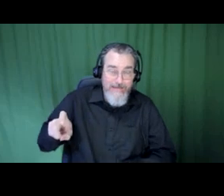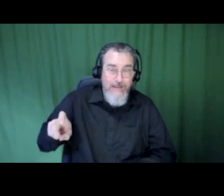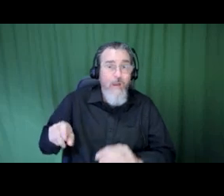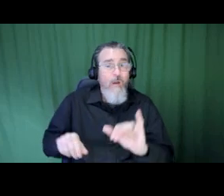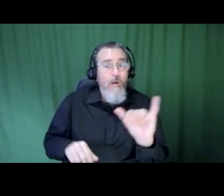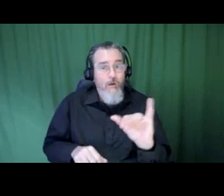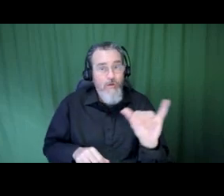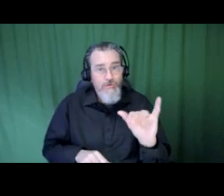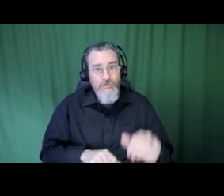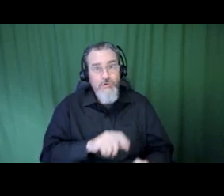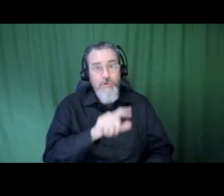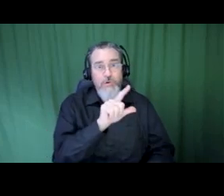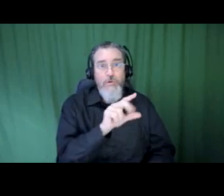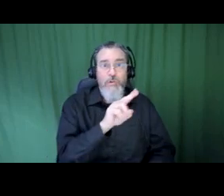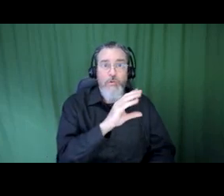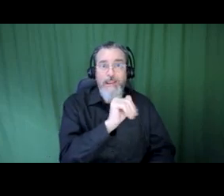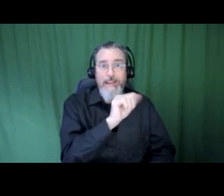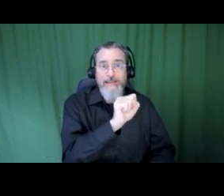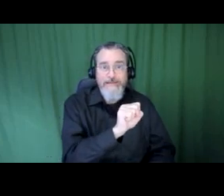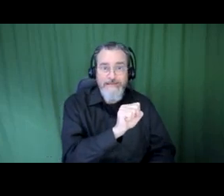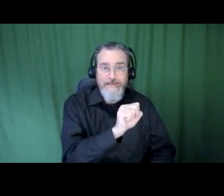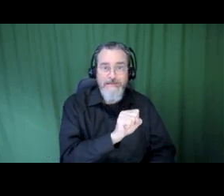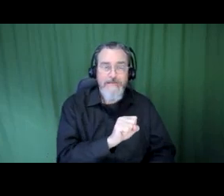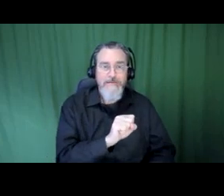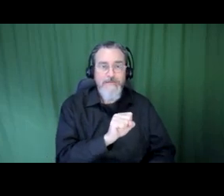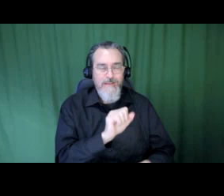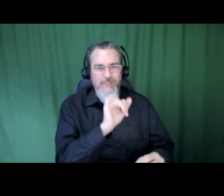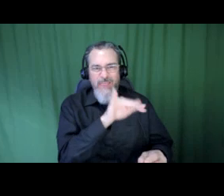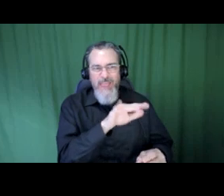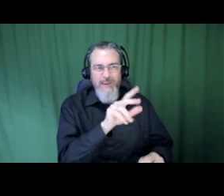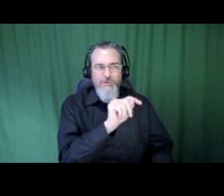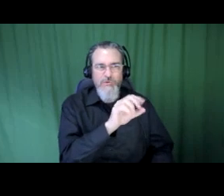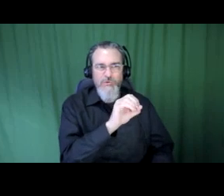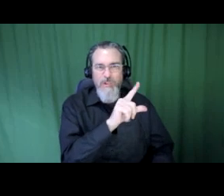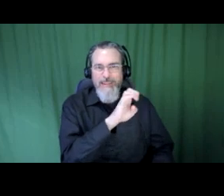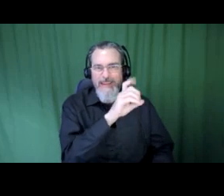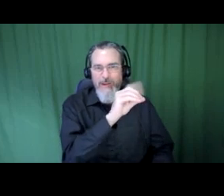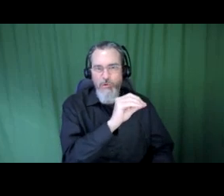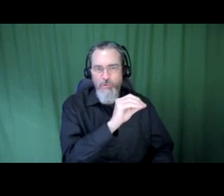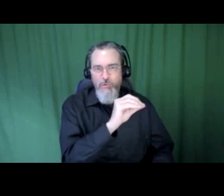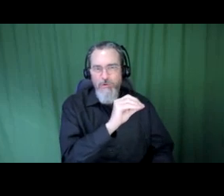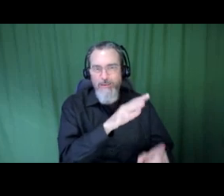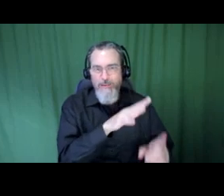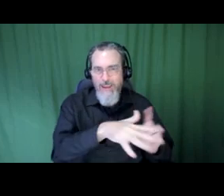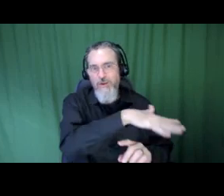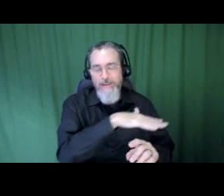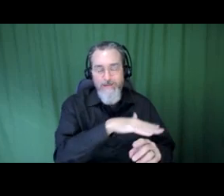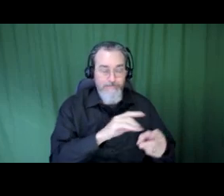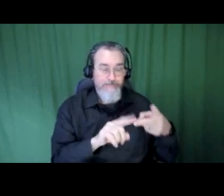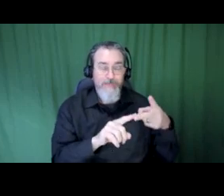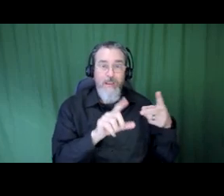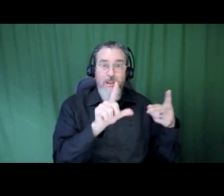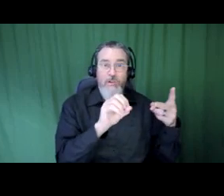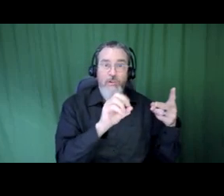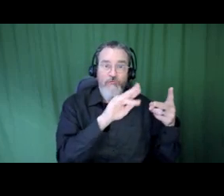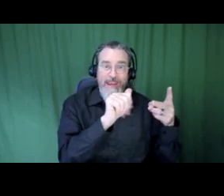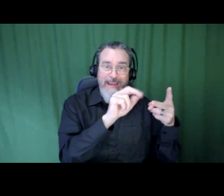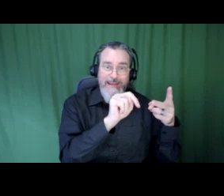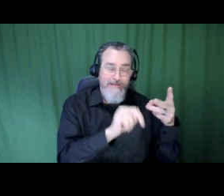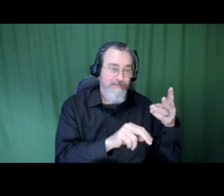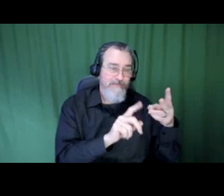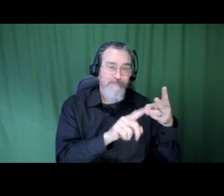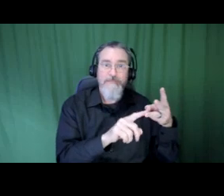Lucas, which encompass the Toledo region here, Lorain, and Cuyahoga counties. They are counties in